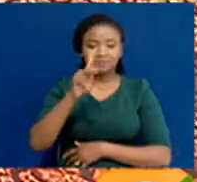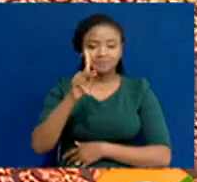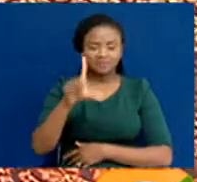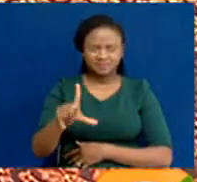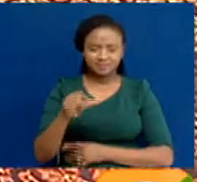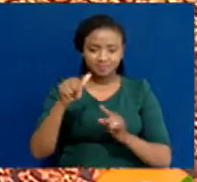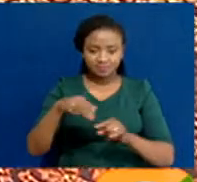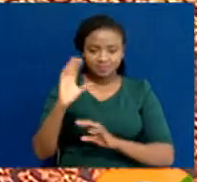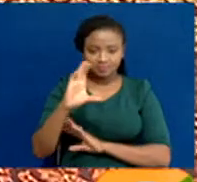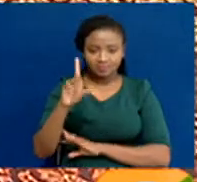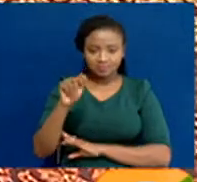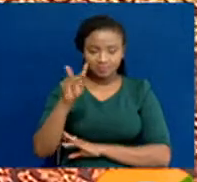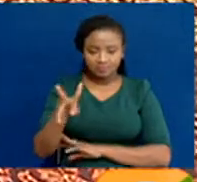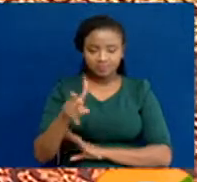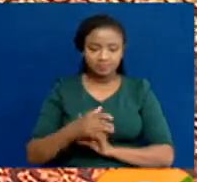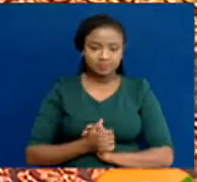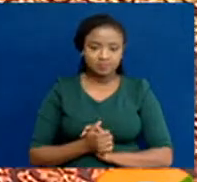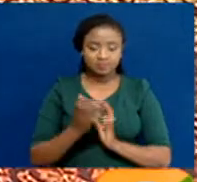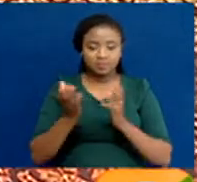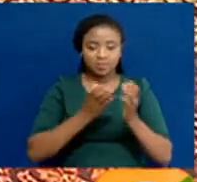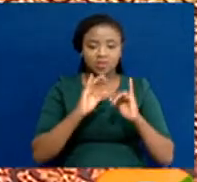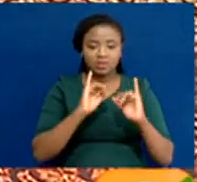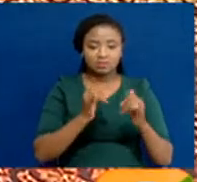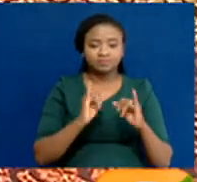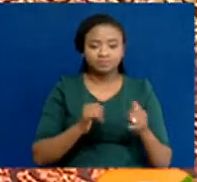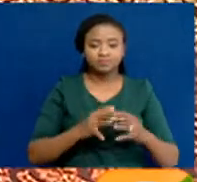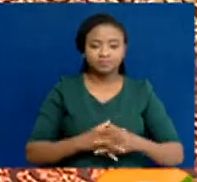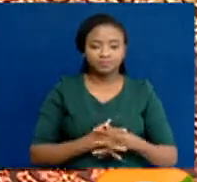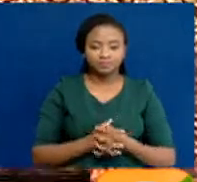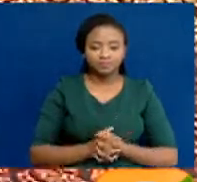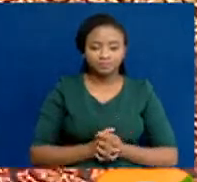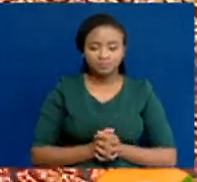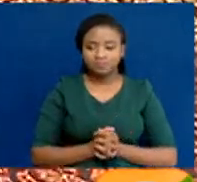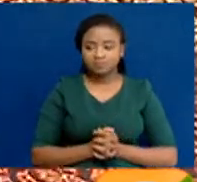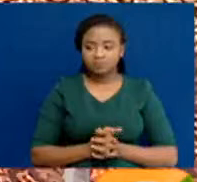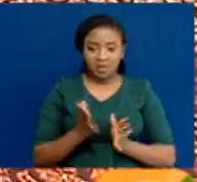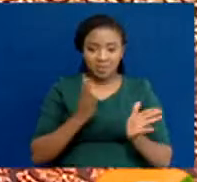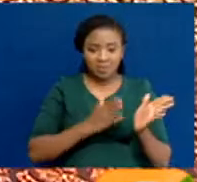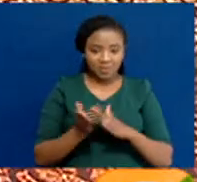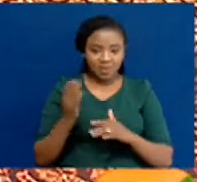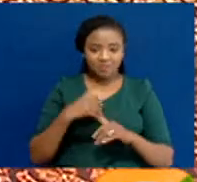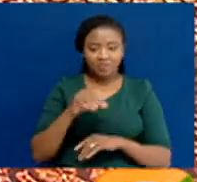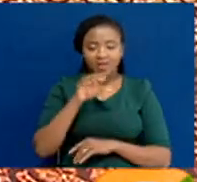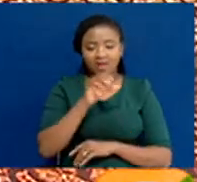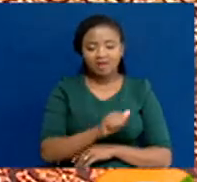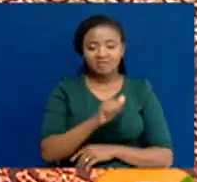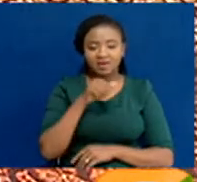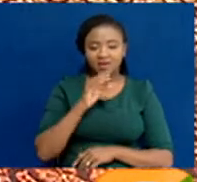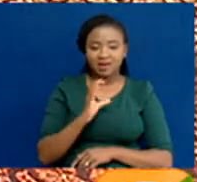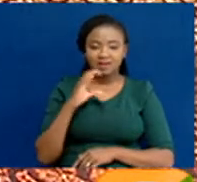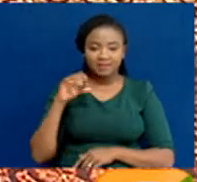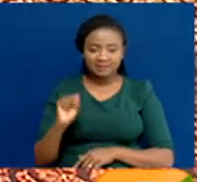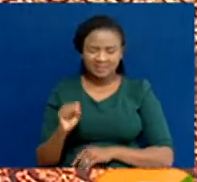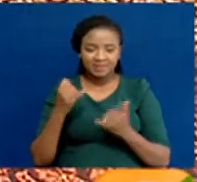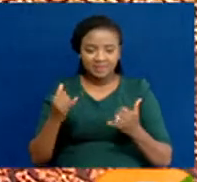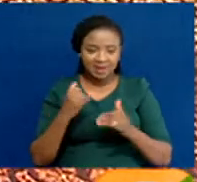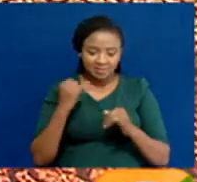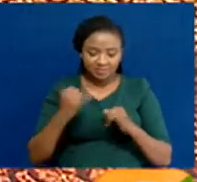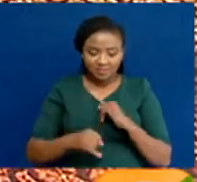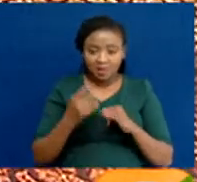Live here at Citizen Television, on to business news. And preparations for the Africa Climate Summit have entered the home stretch,